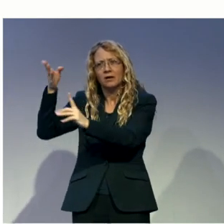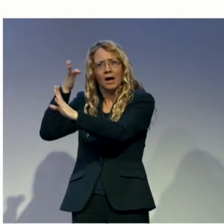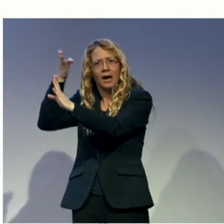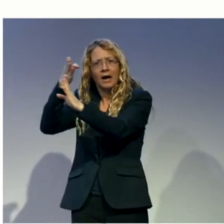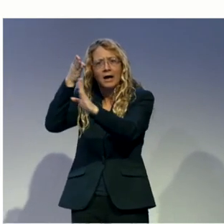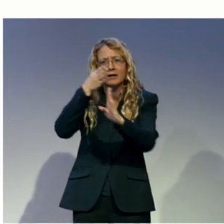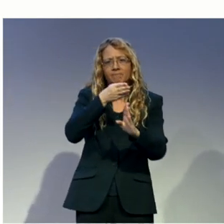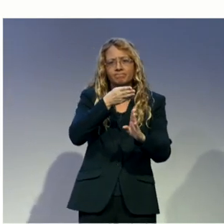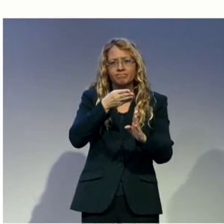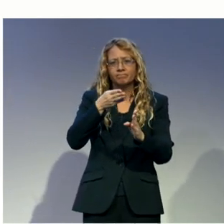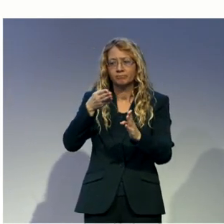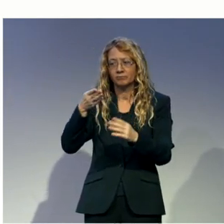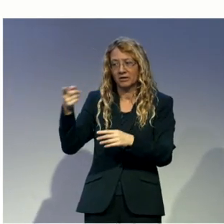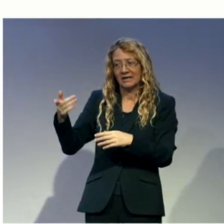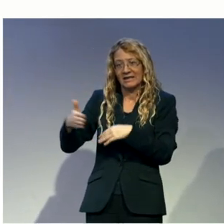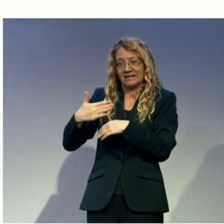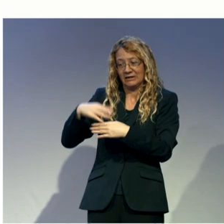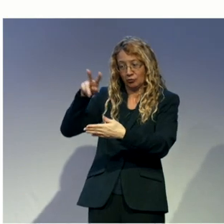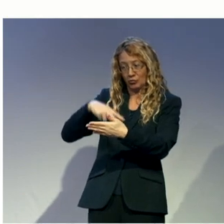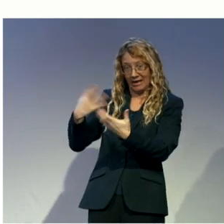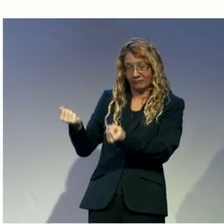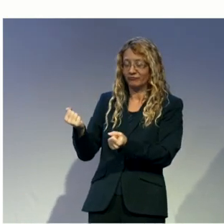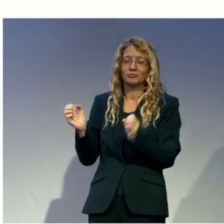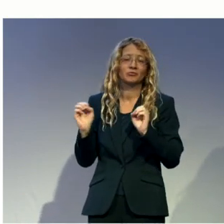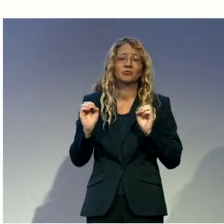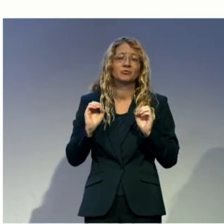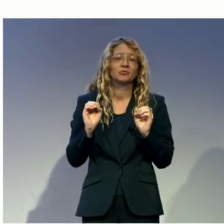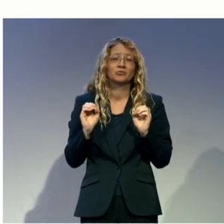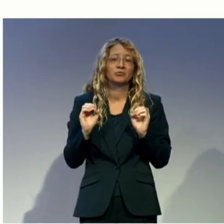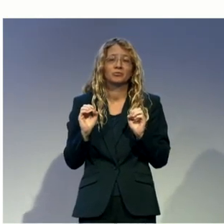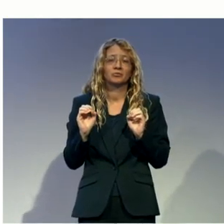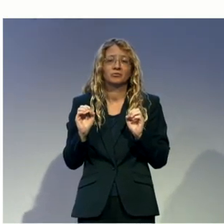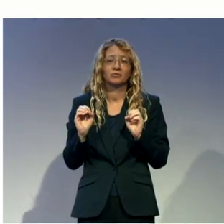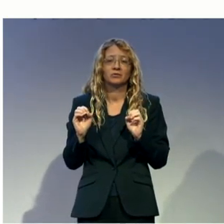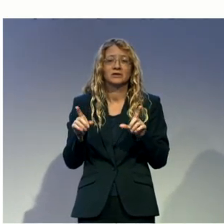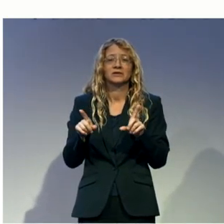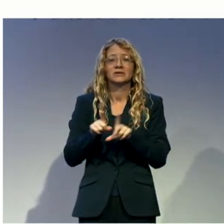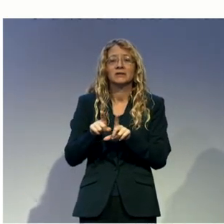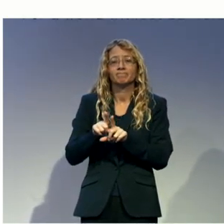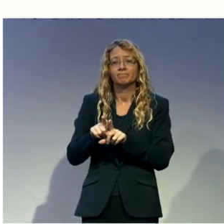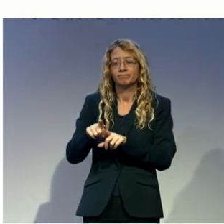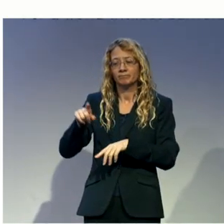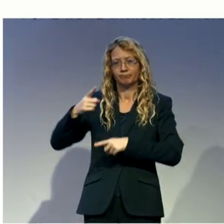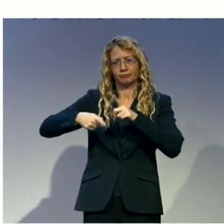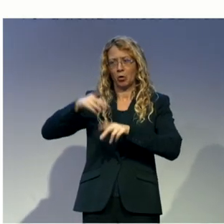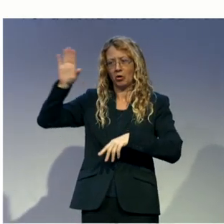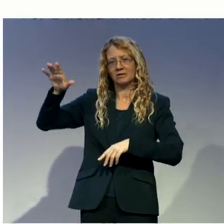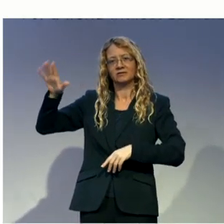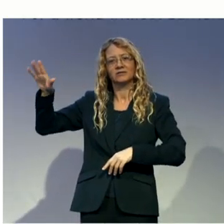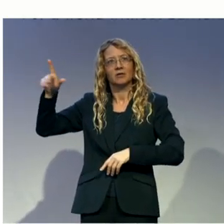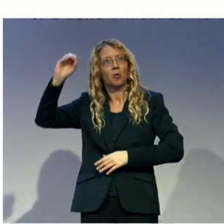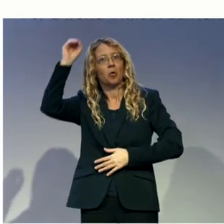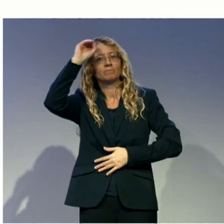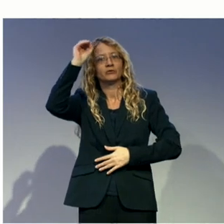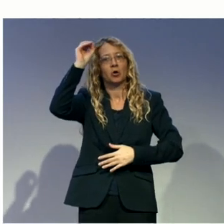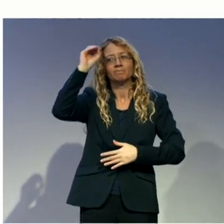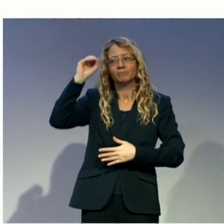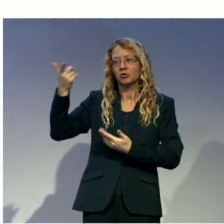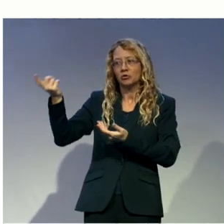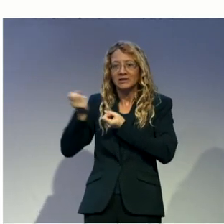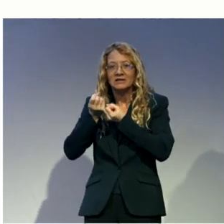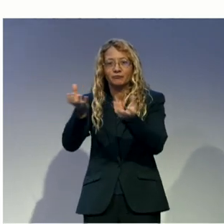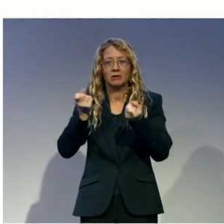issues. So how do people with learning difficulties get information about the daily political